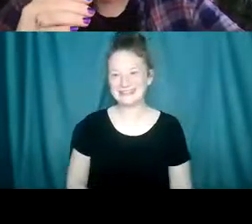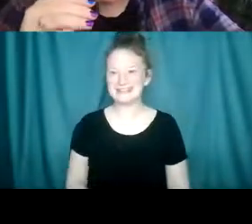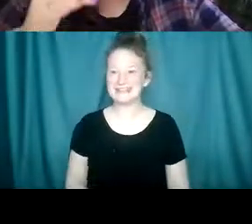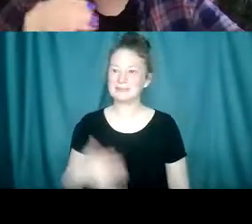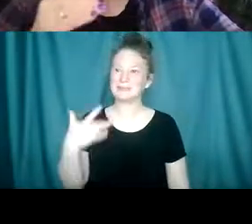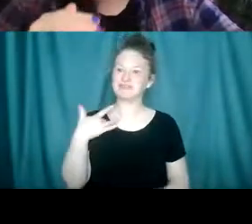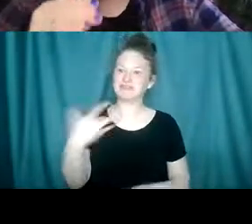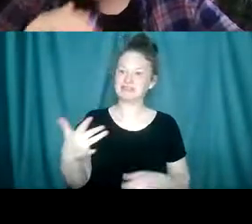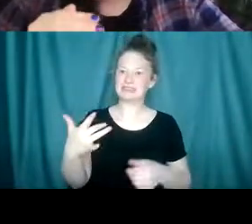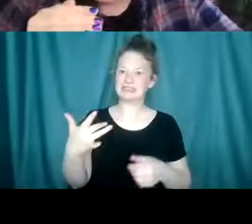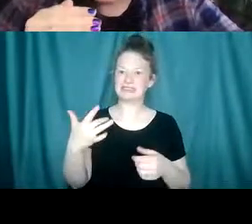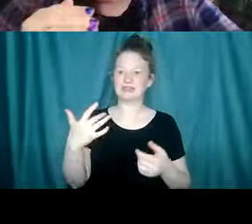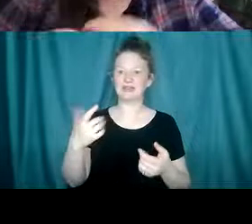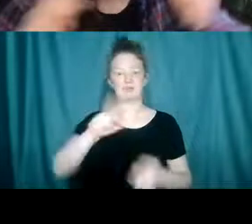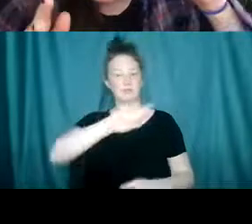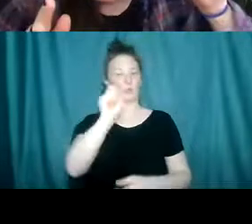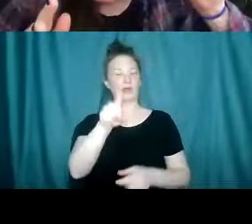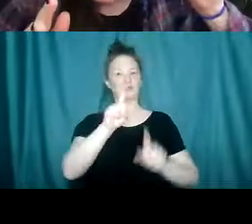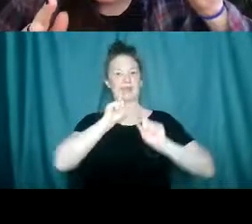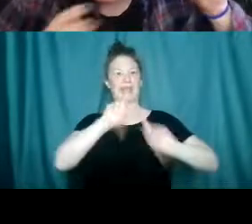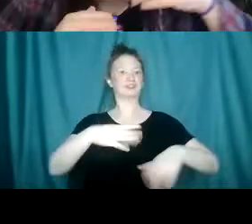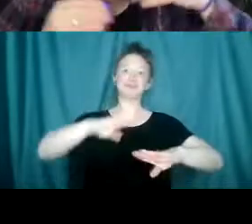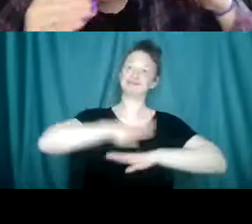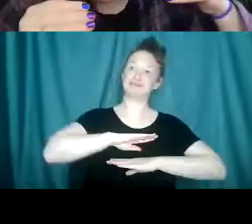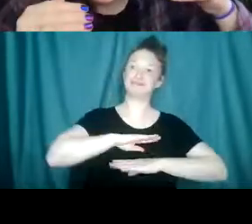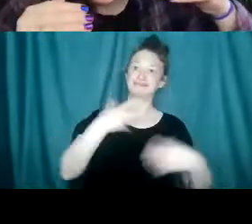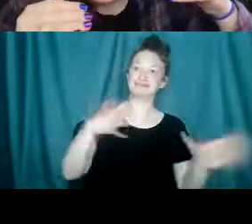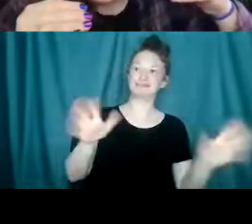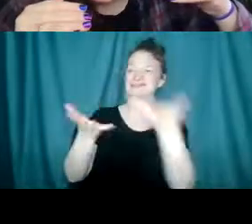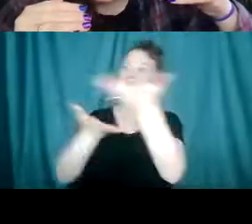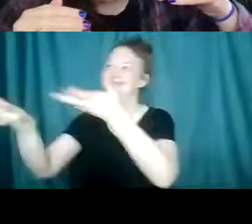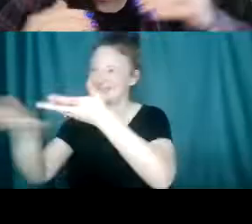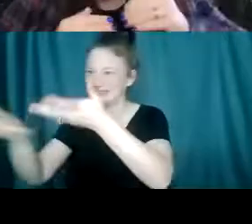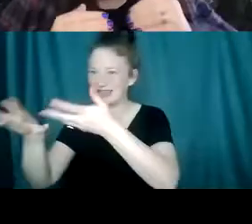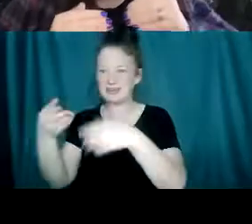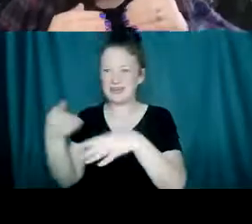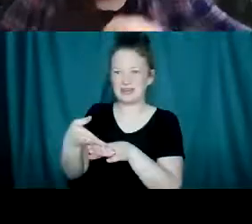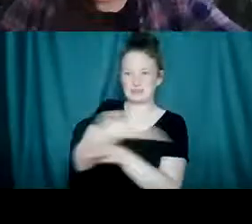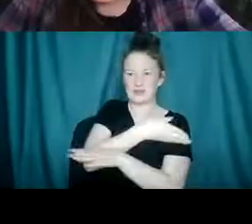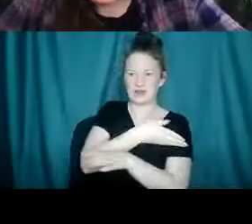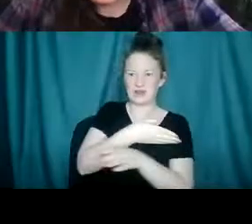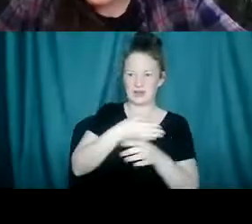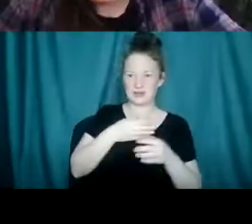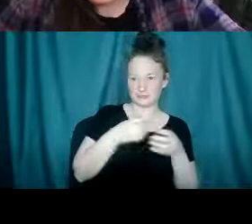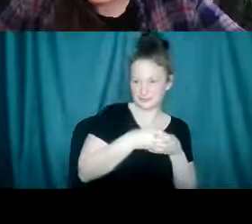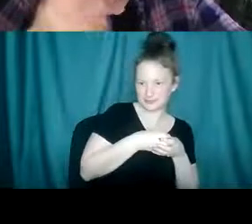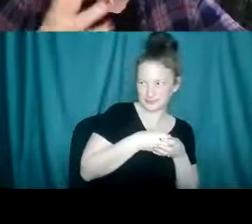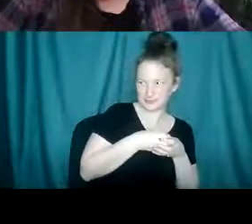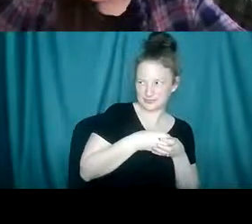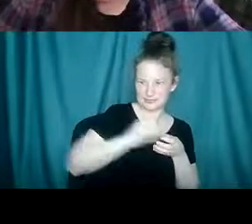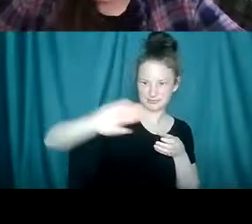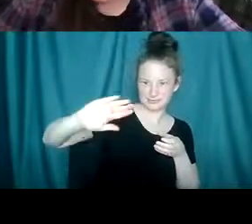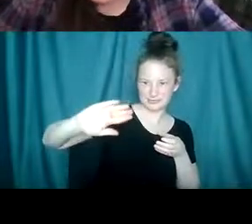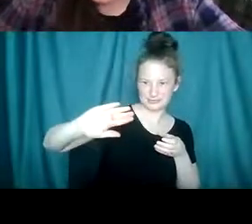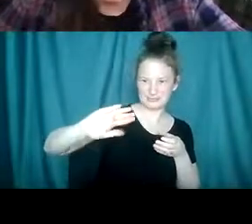we've answered the question that we're trying to answer, then we talk to each other. But before, we tend to not do that, which it's all